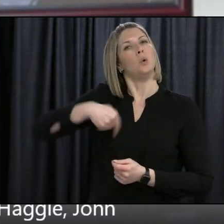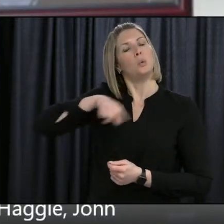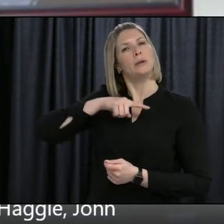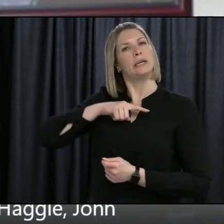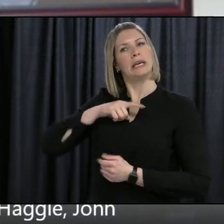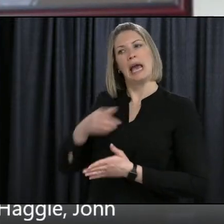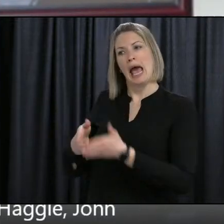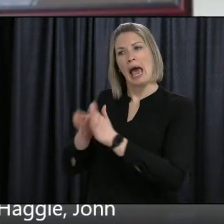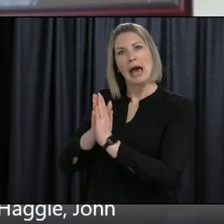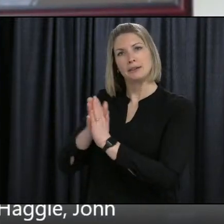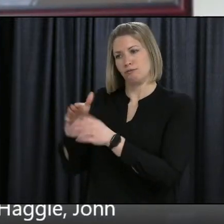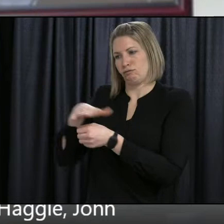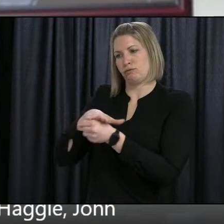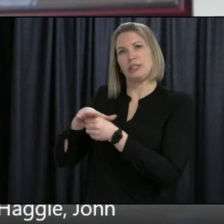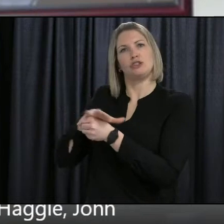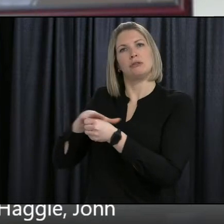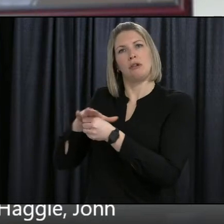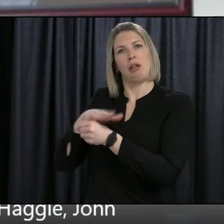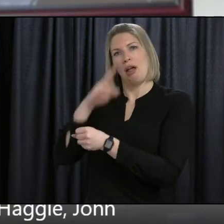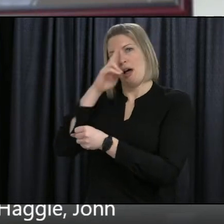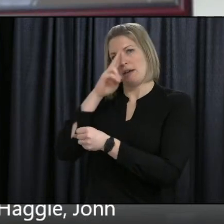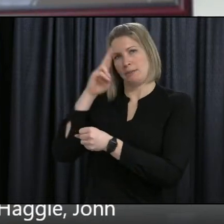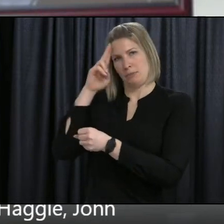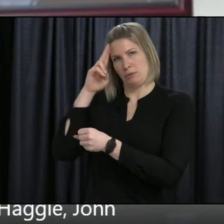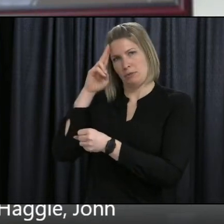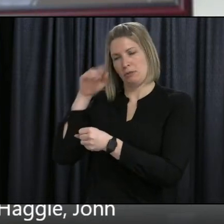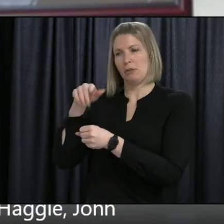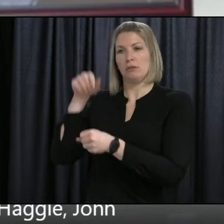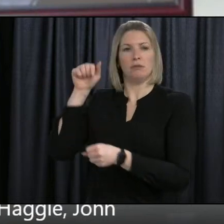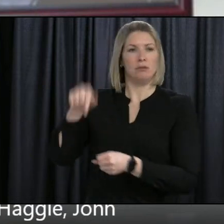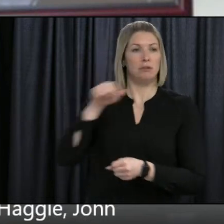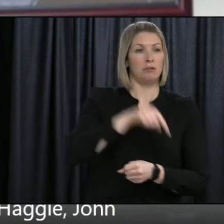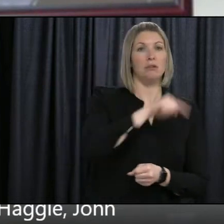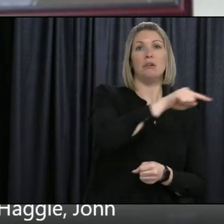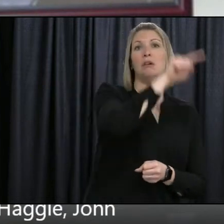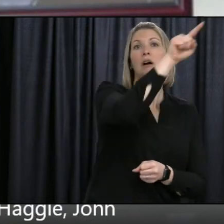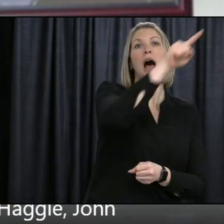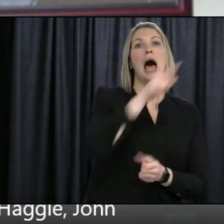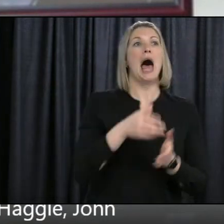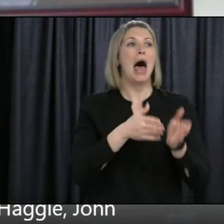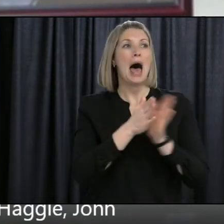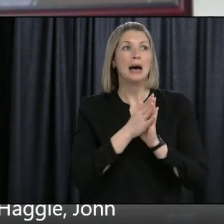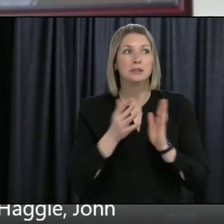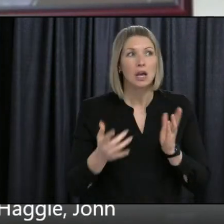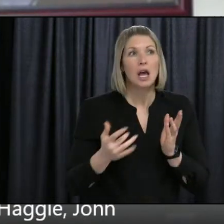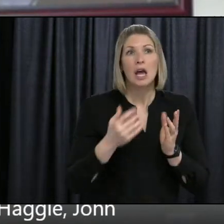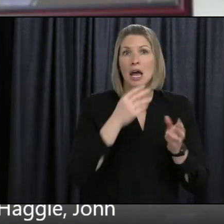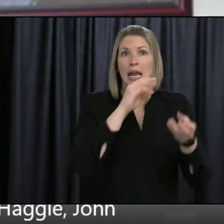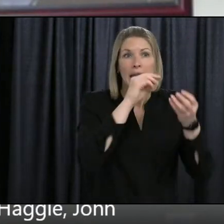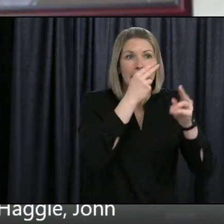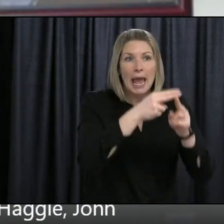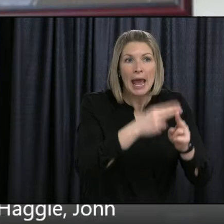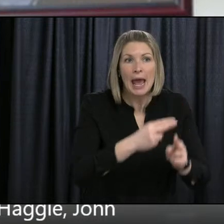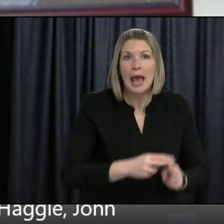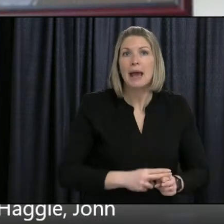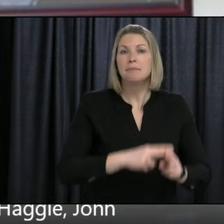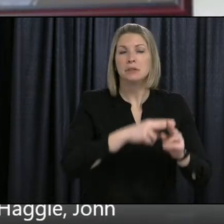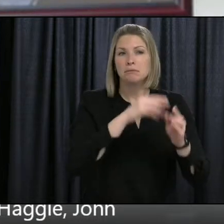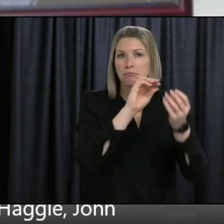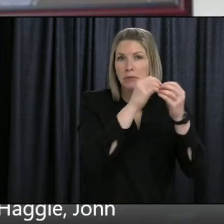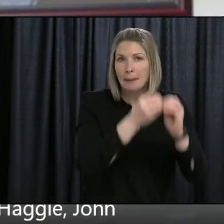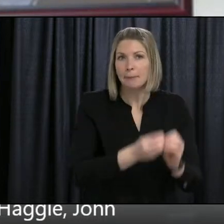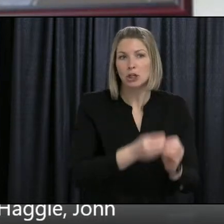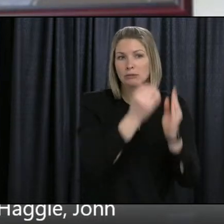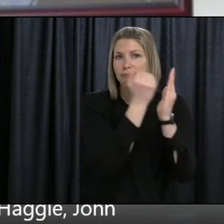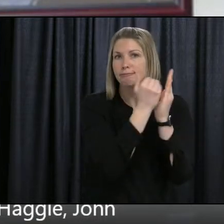and directors and VPs to advise us of who those individuals would be, and then to canvass them to see if